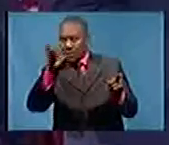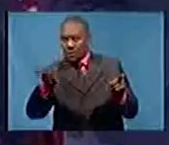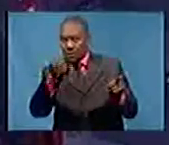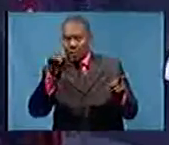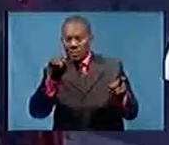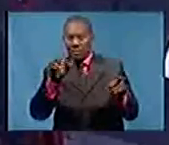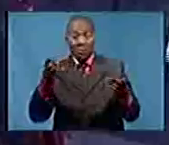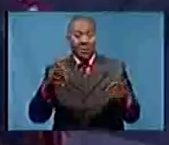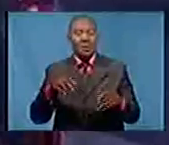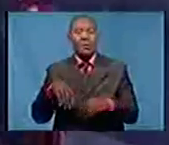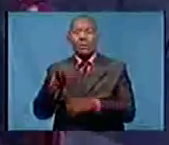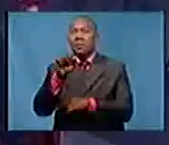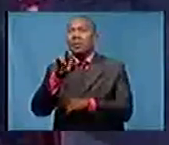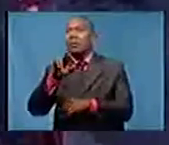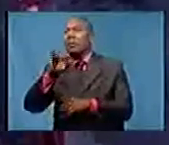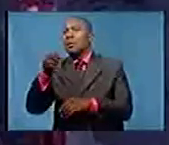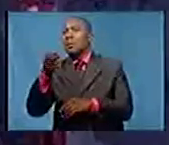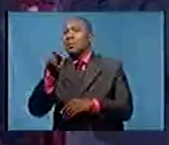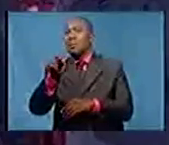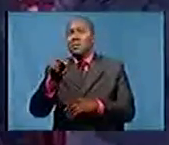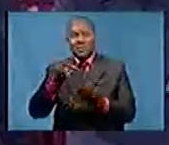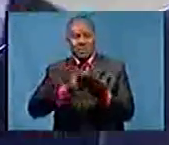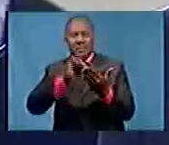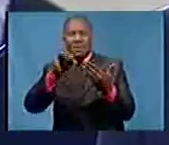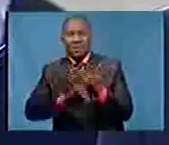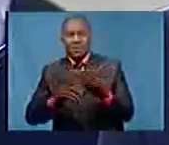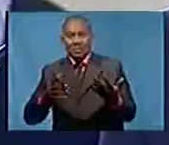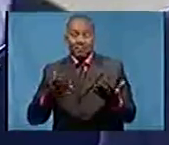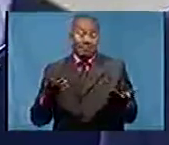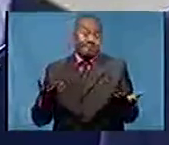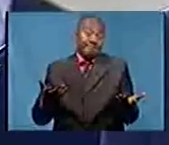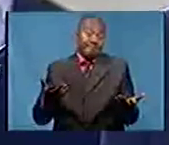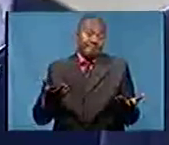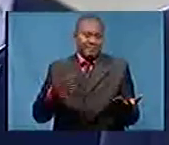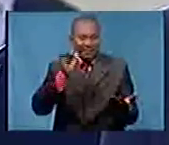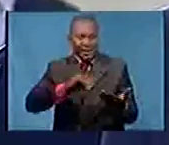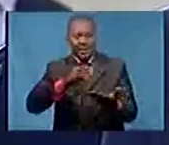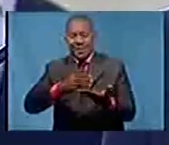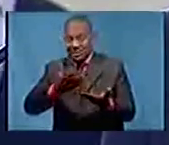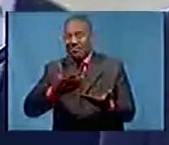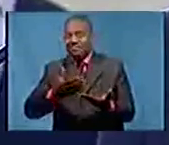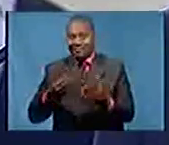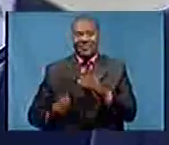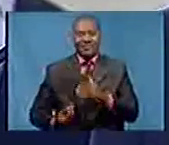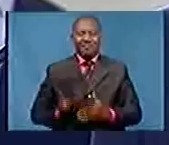Sir John, did on so and so day. So that's where I took the inspiration from.